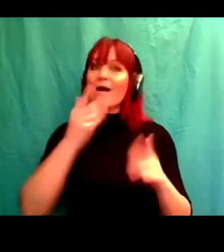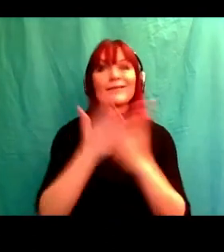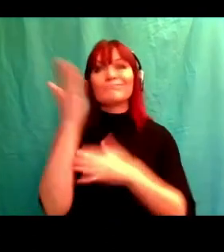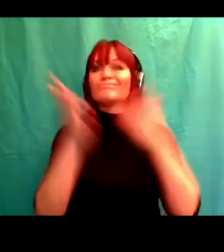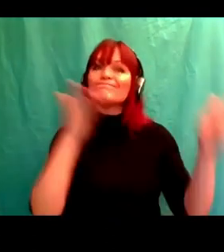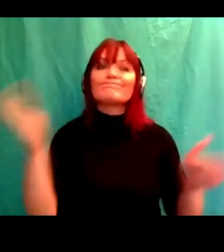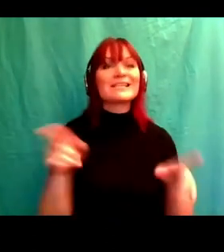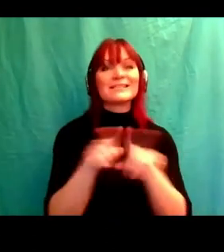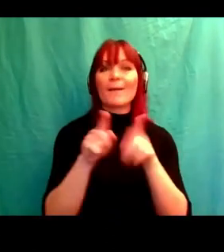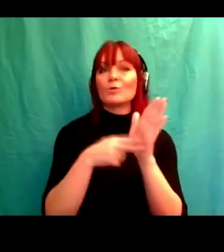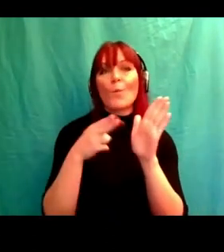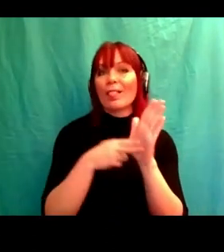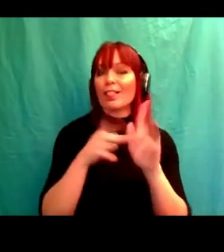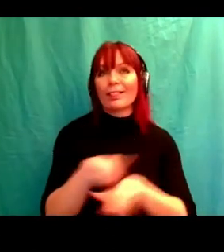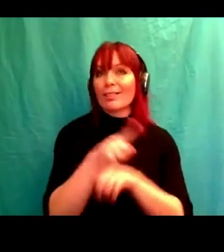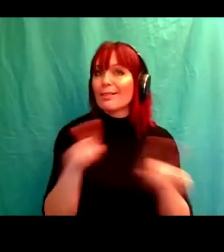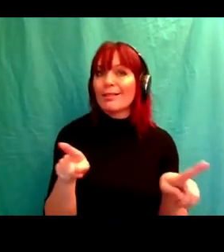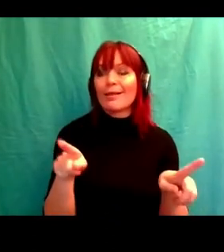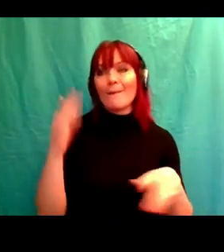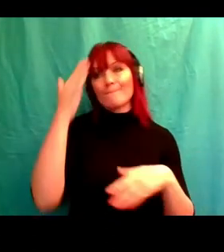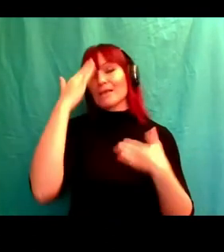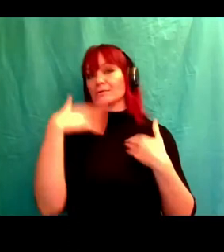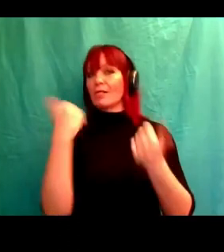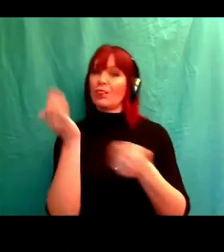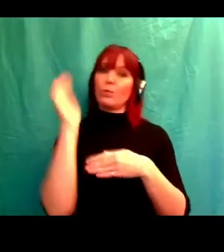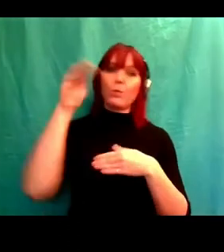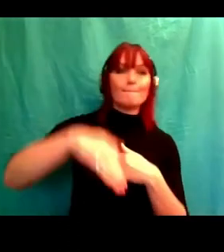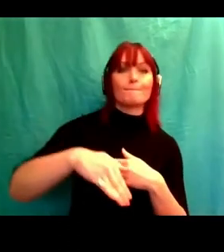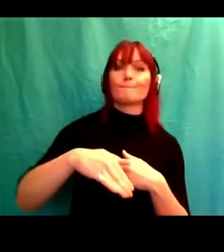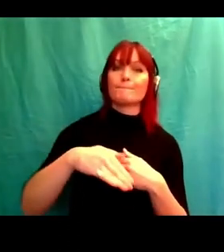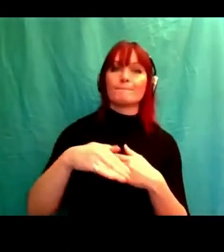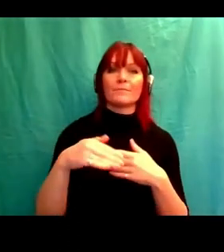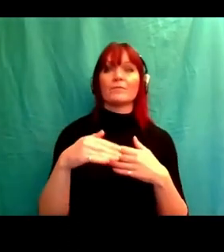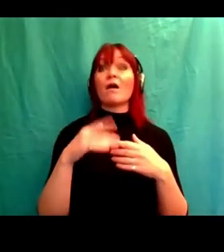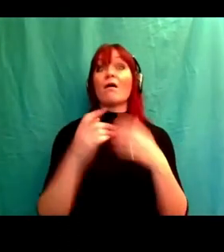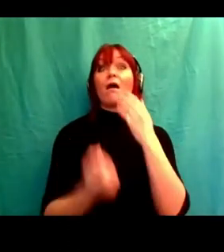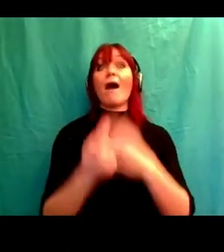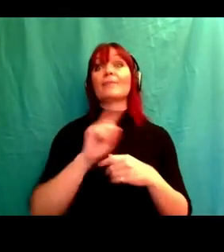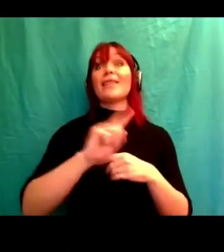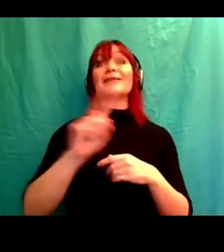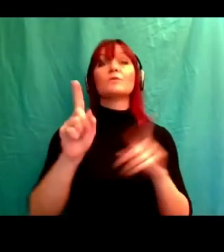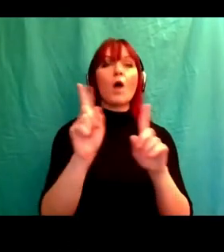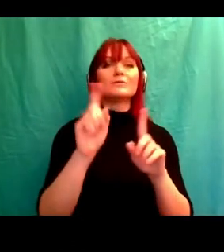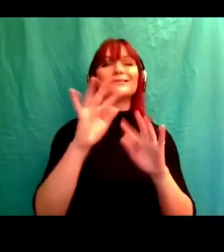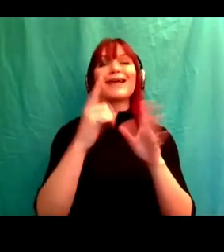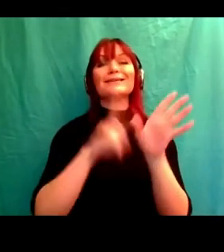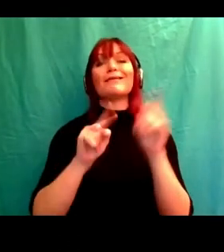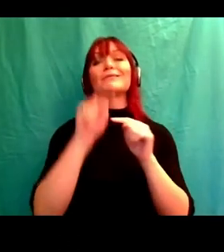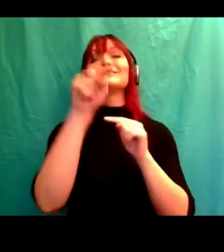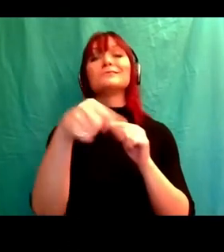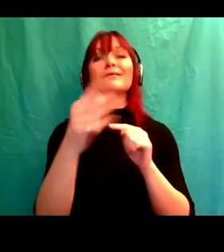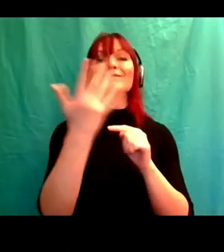that happen to your mental health there can have ramifications 10 to 15 years on. So those places like